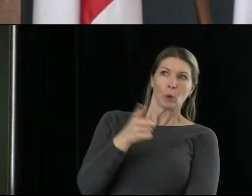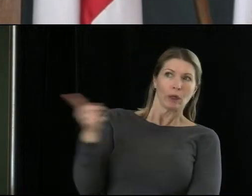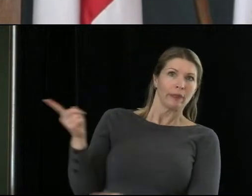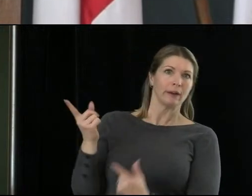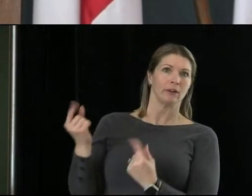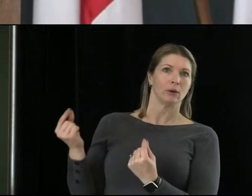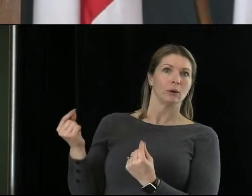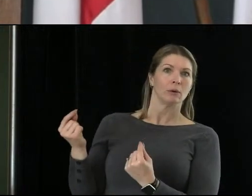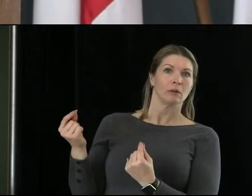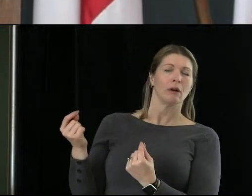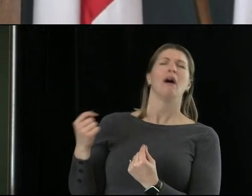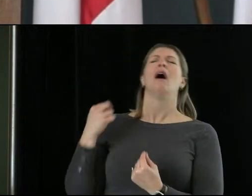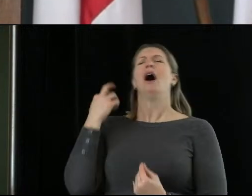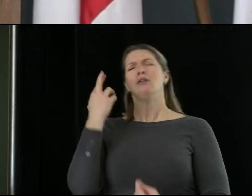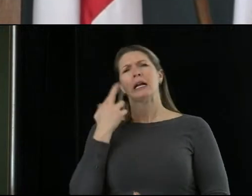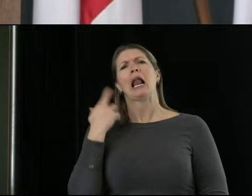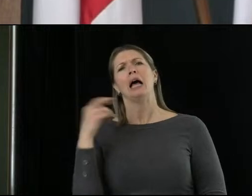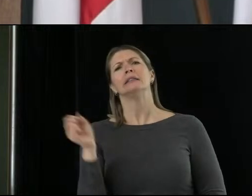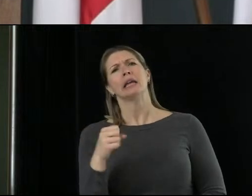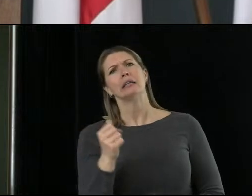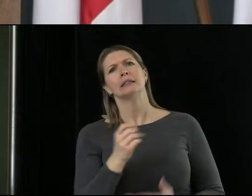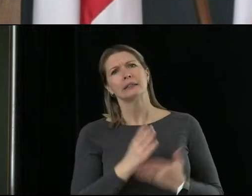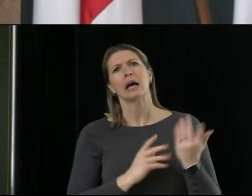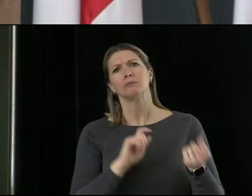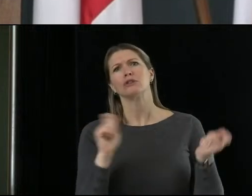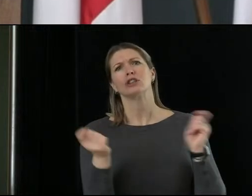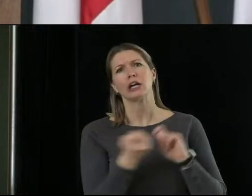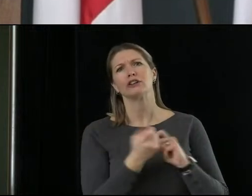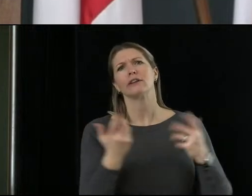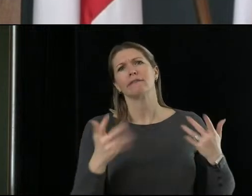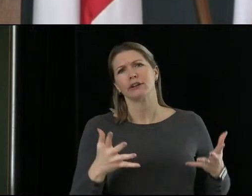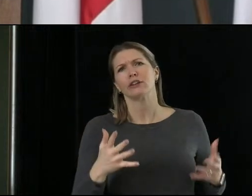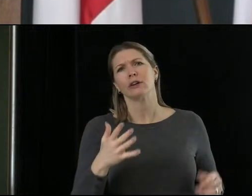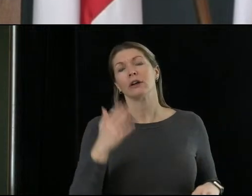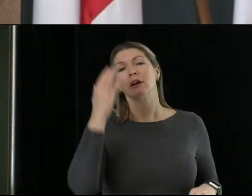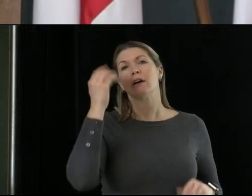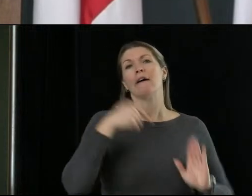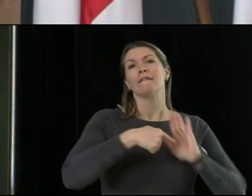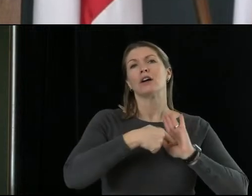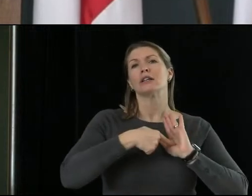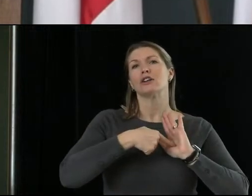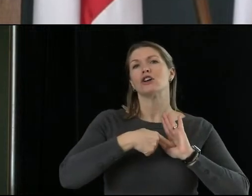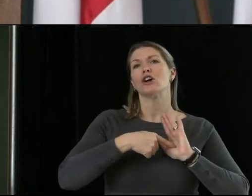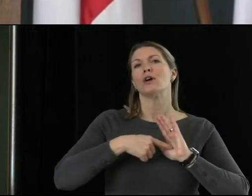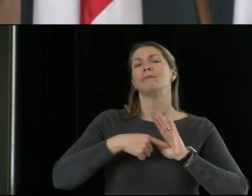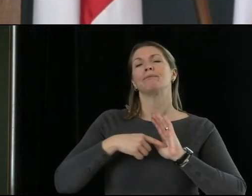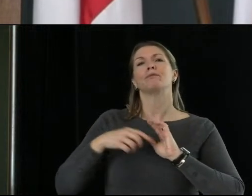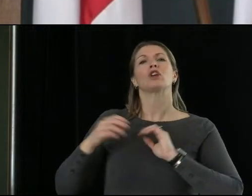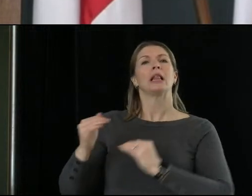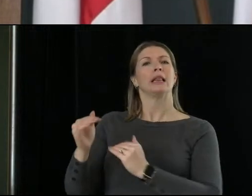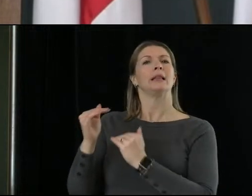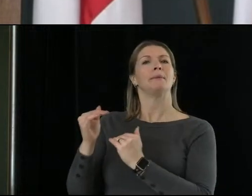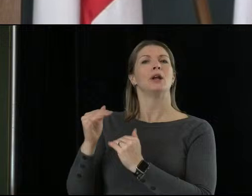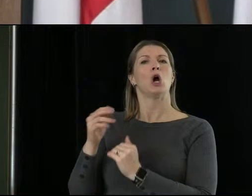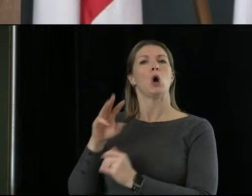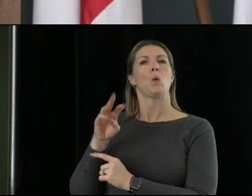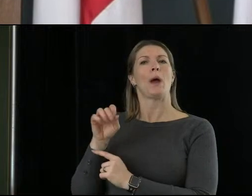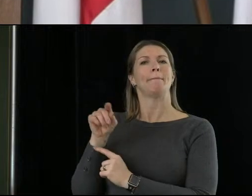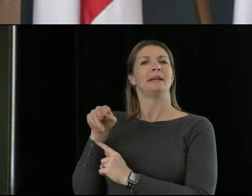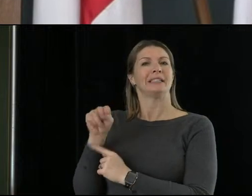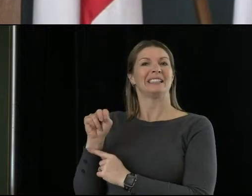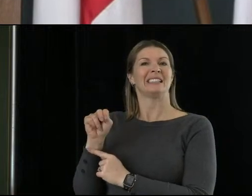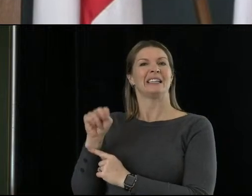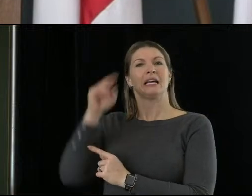I do realize some changes have been made. The restricted weapons he used 10 years ago are now